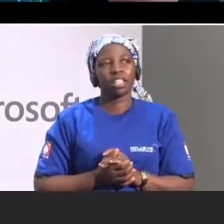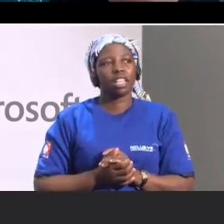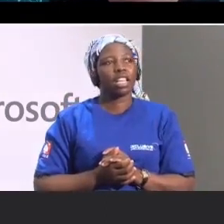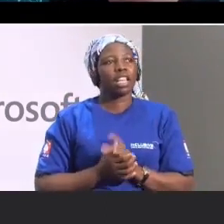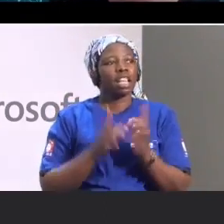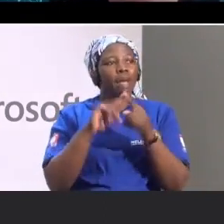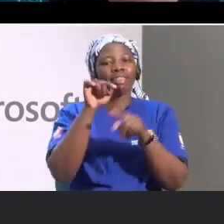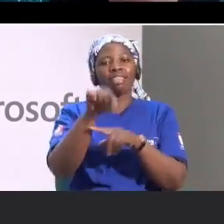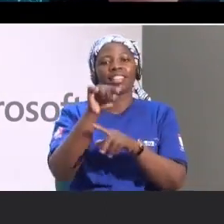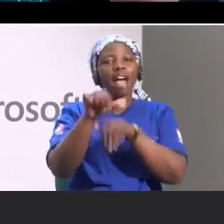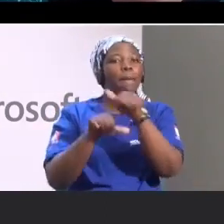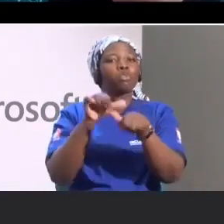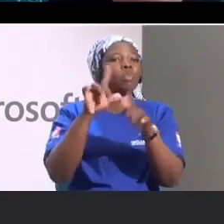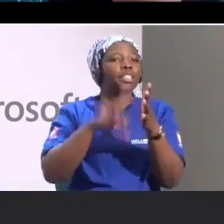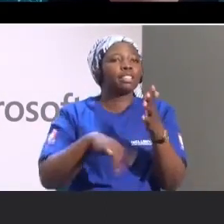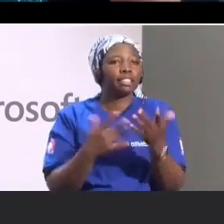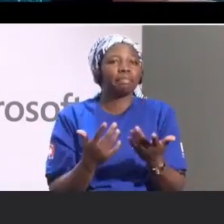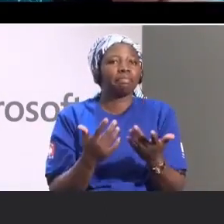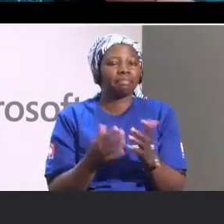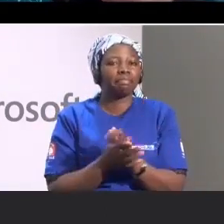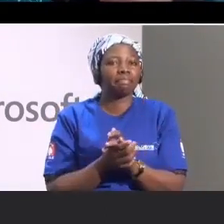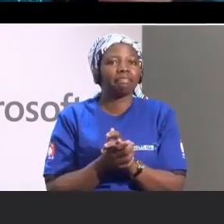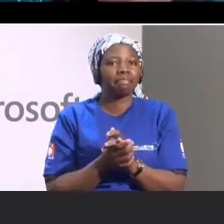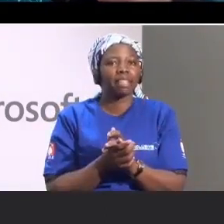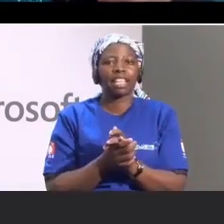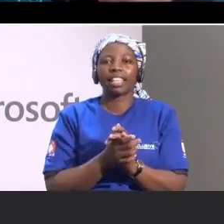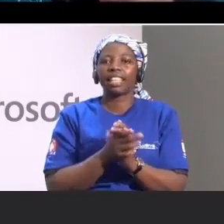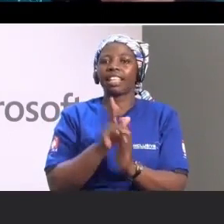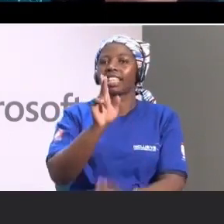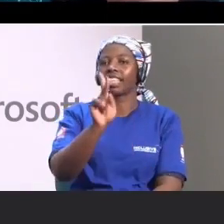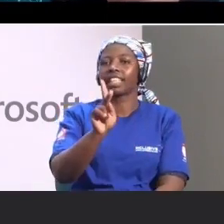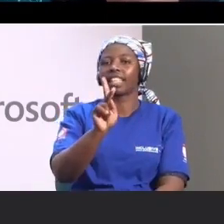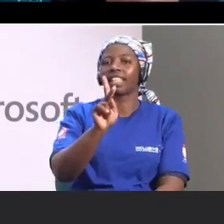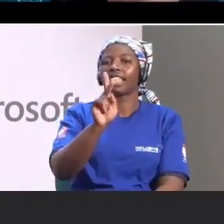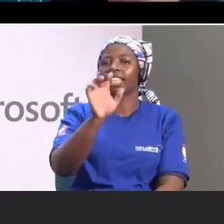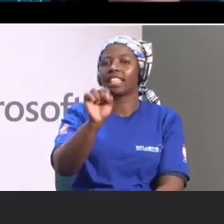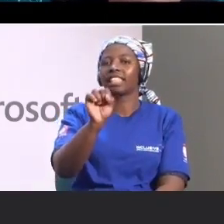And this is about the Kenya standard